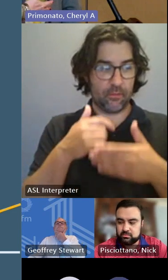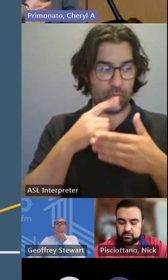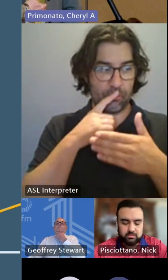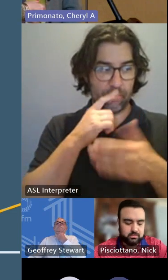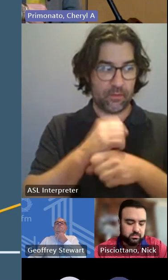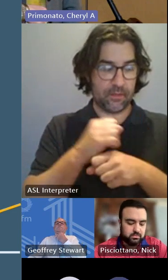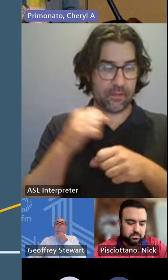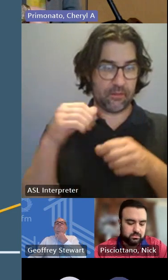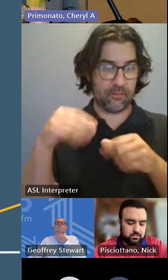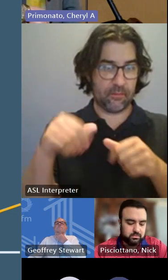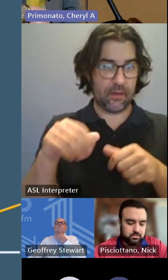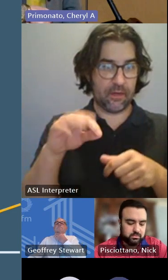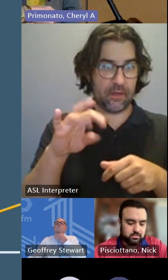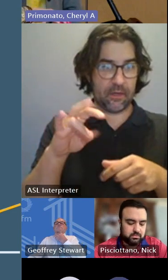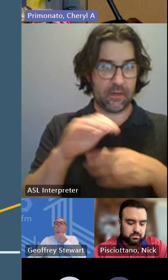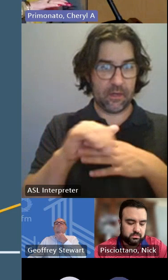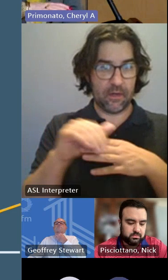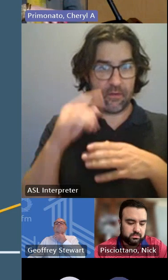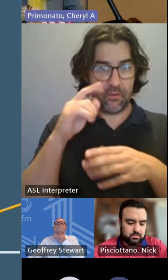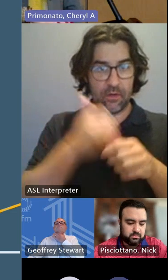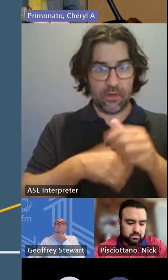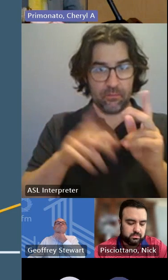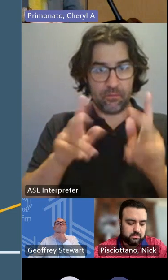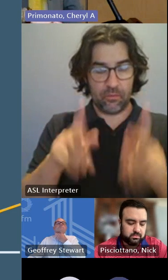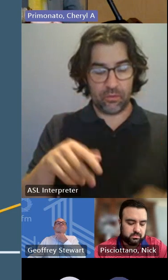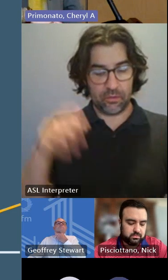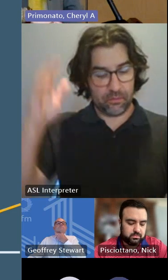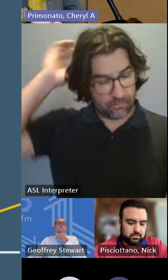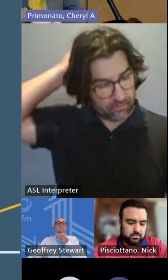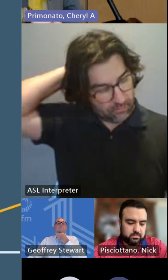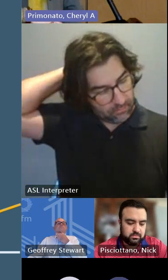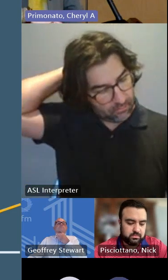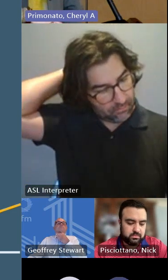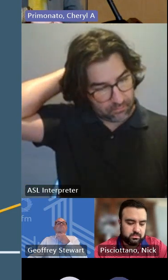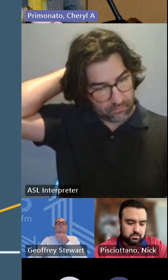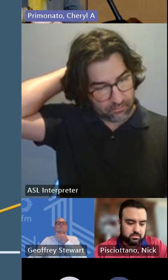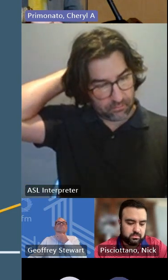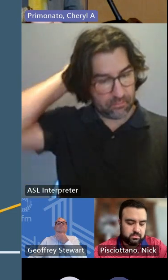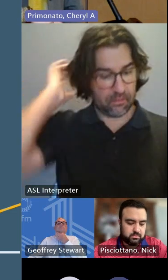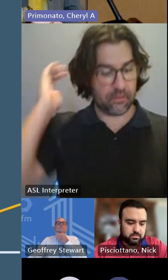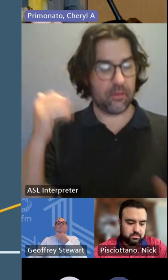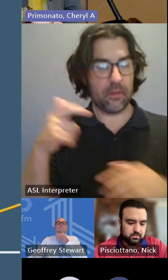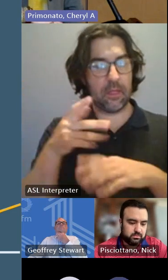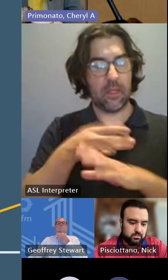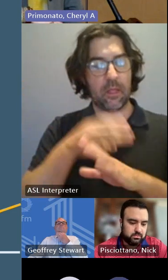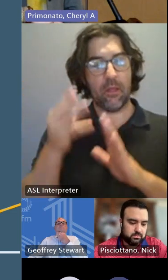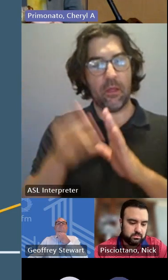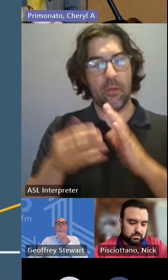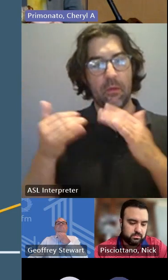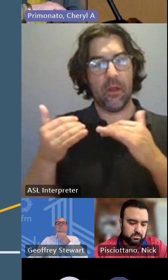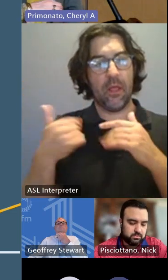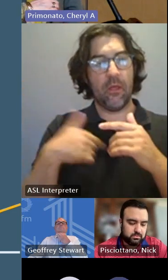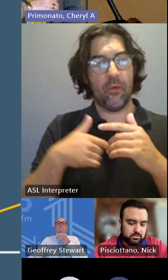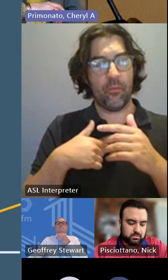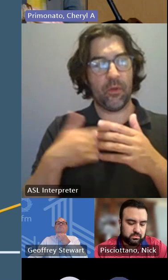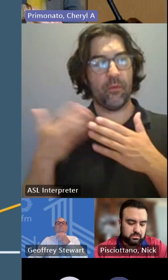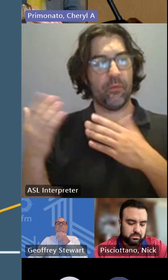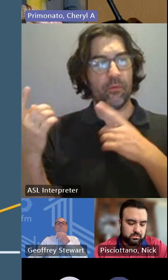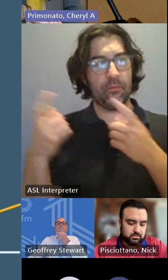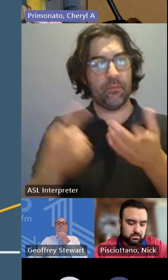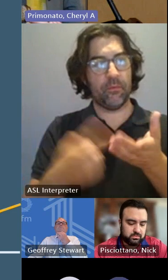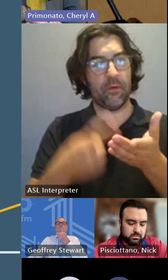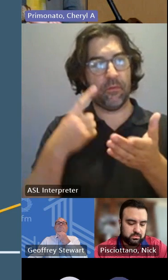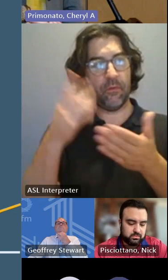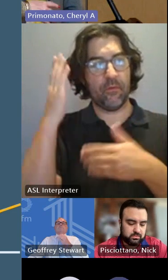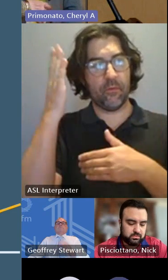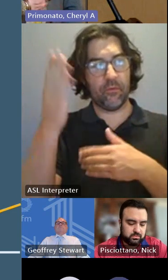pay $97 per each person? So we're going forward with this program at this time. Things we will bring back to you for future consideration